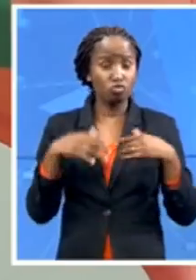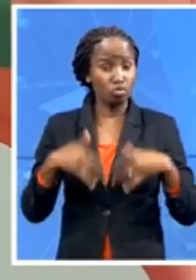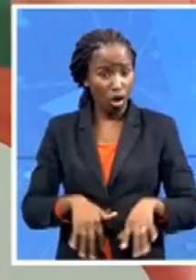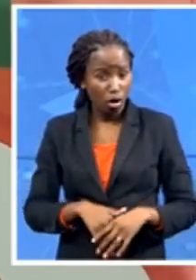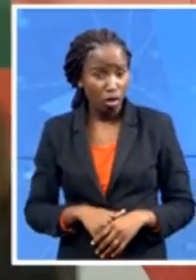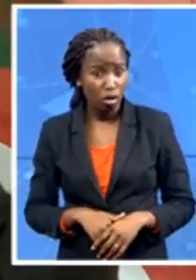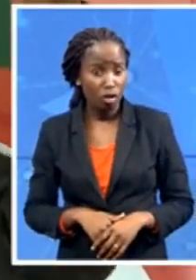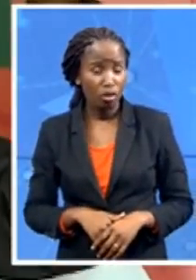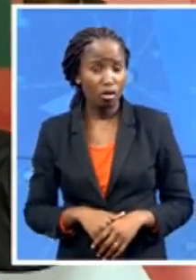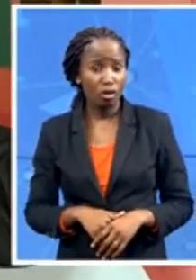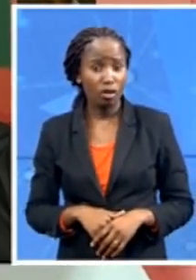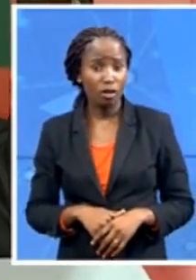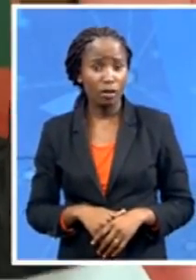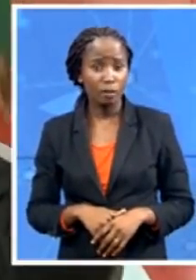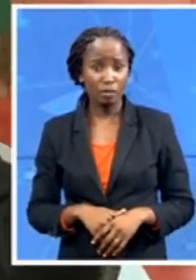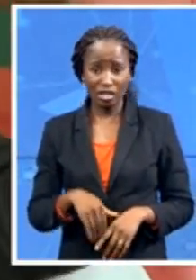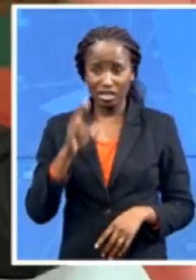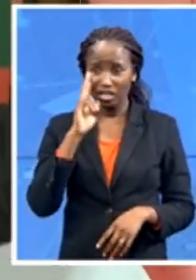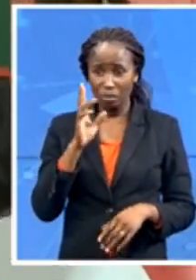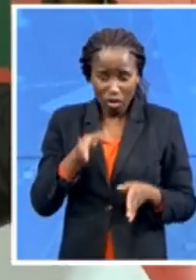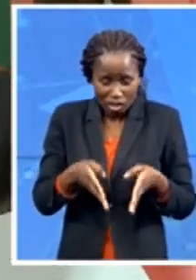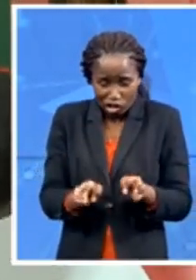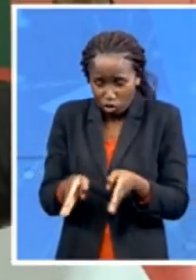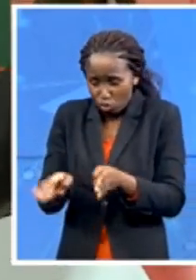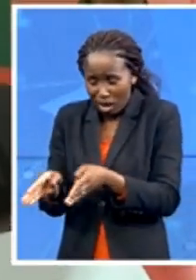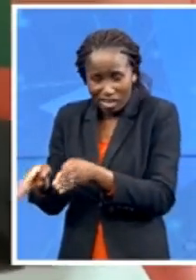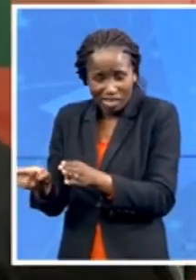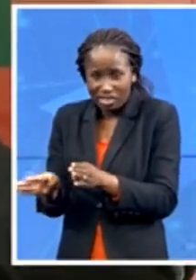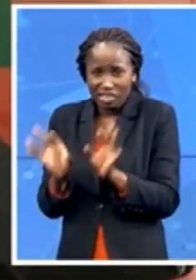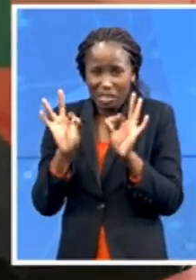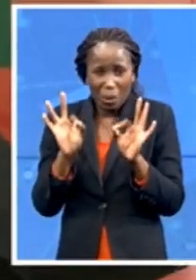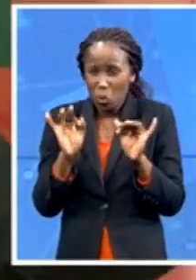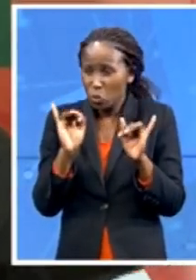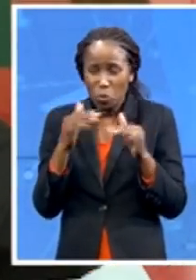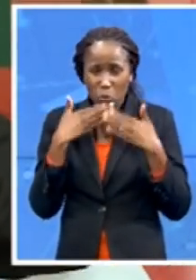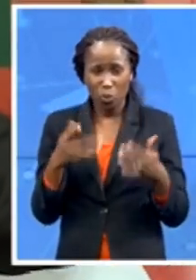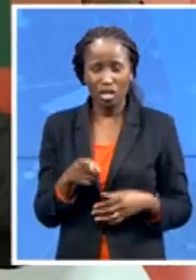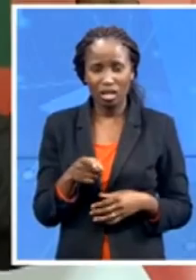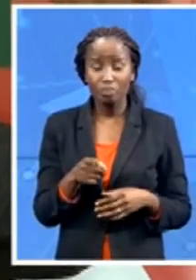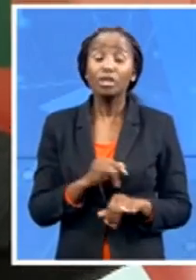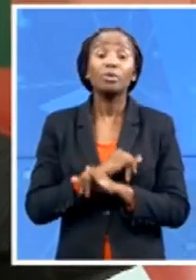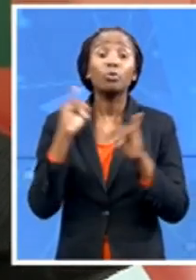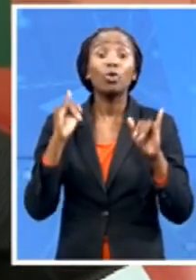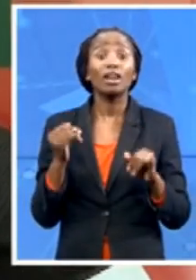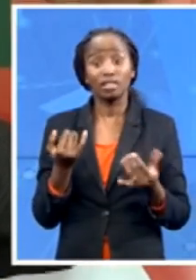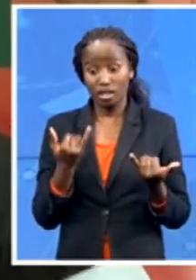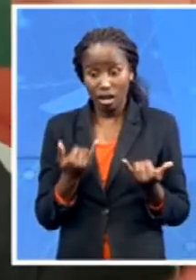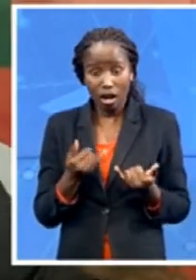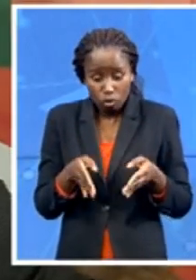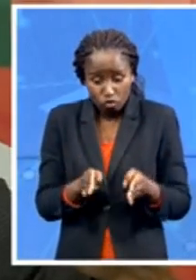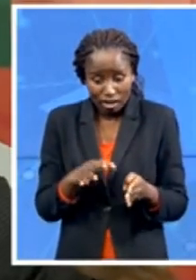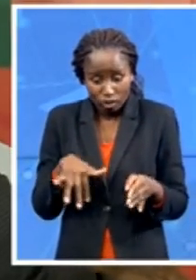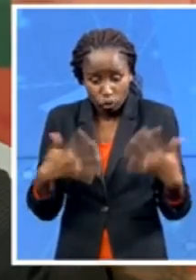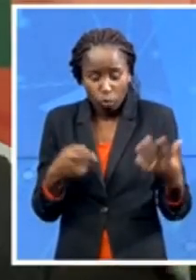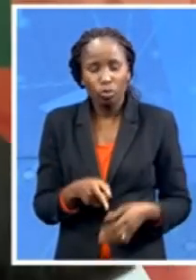istrato. Ba weske ngu kangwe kunlanda wenge kwa stratwe. Abanye ba pege imi kuku ya bo